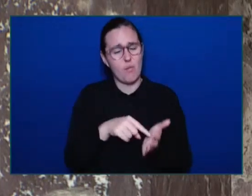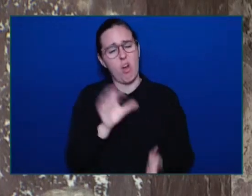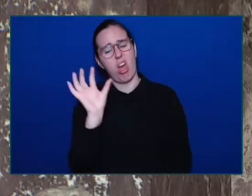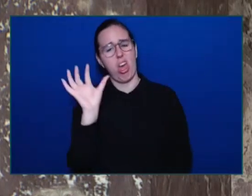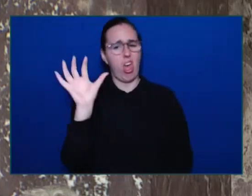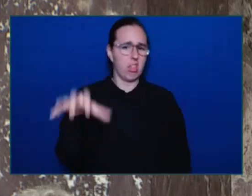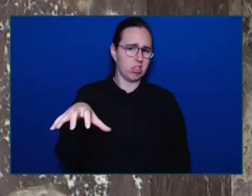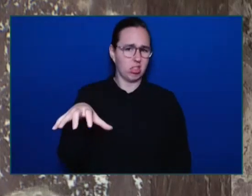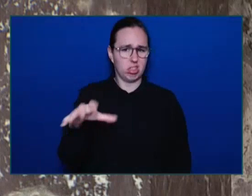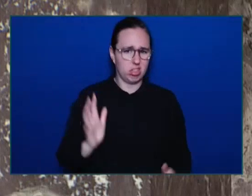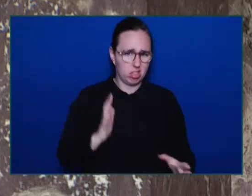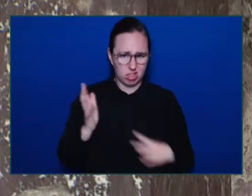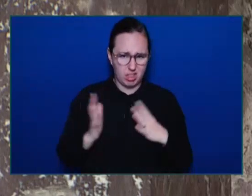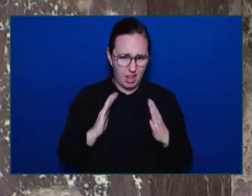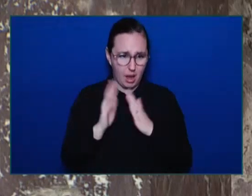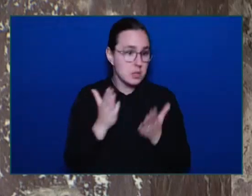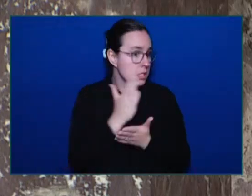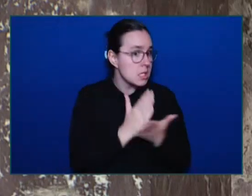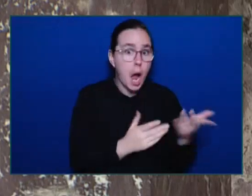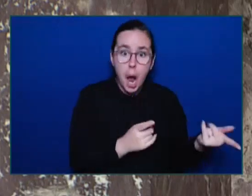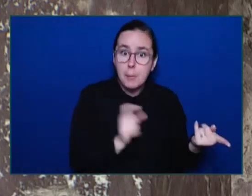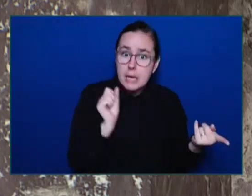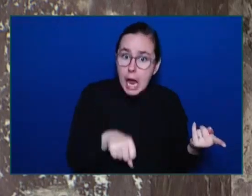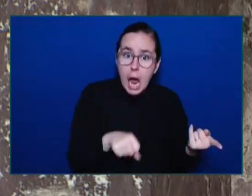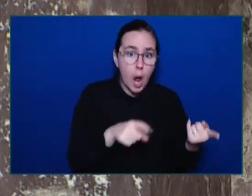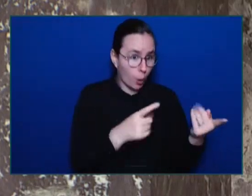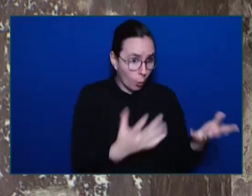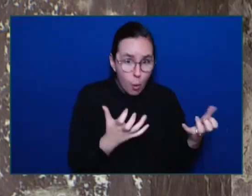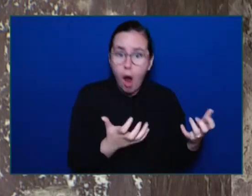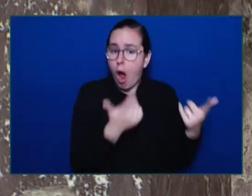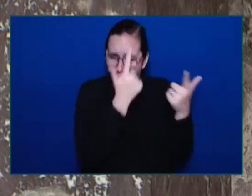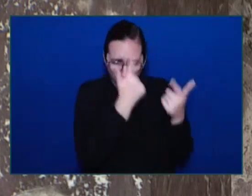that can't, we need more options, Honourable Speaker. That's why we're doing this work.